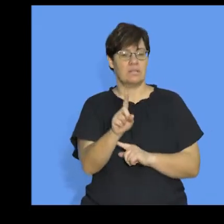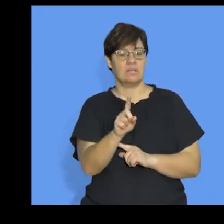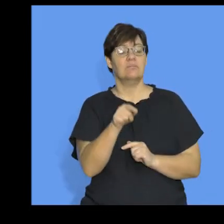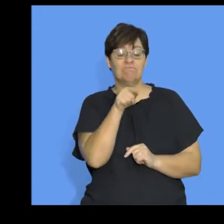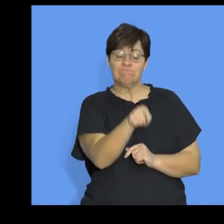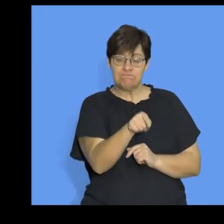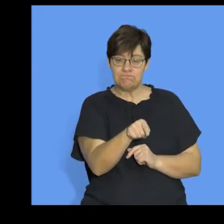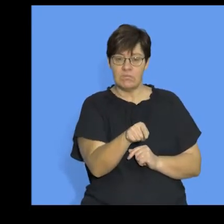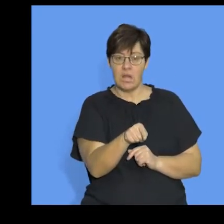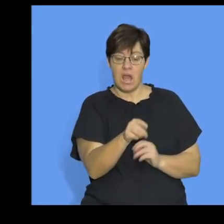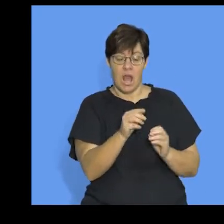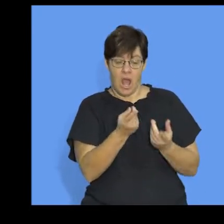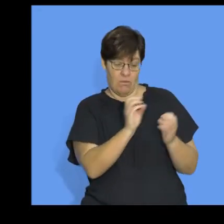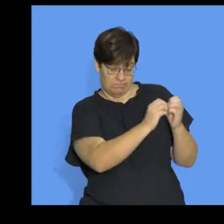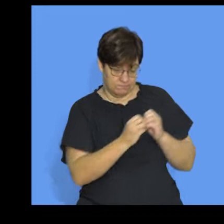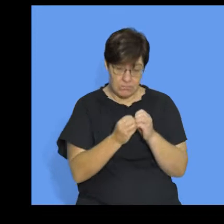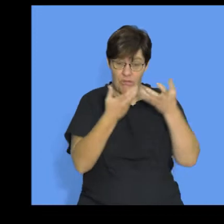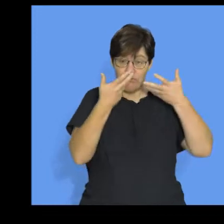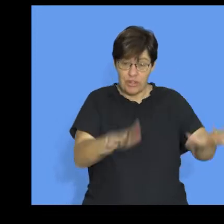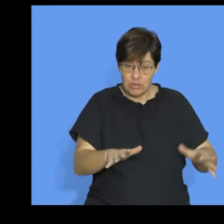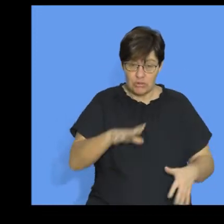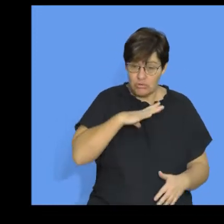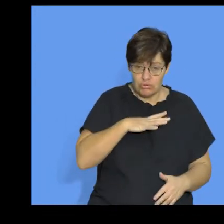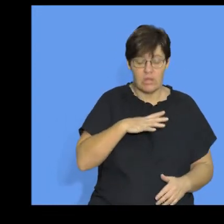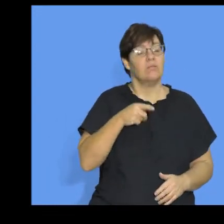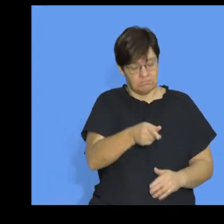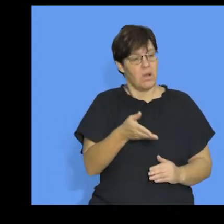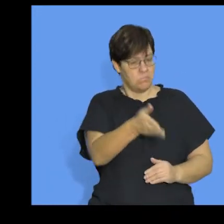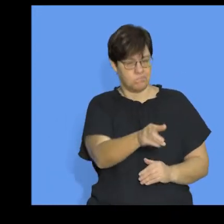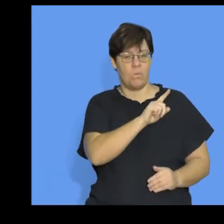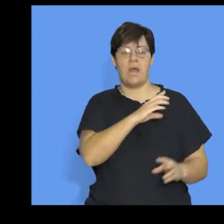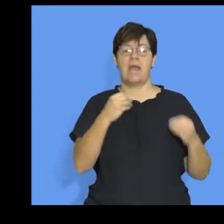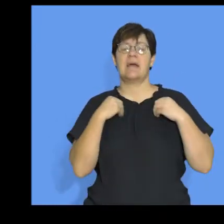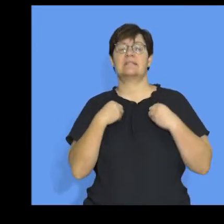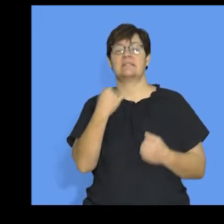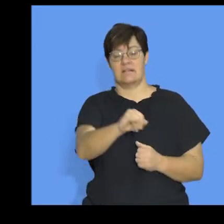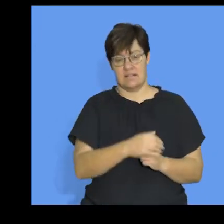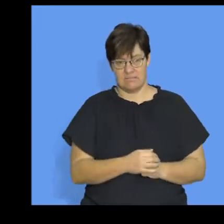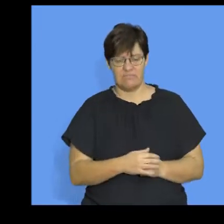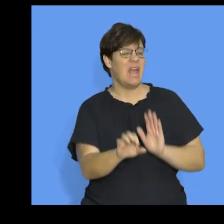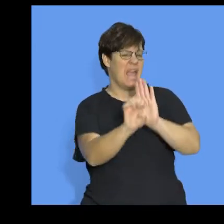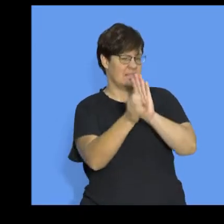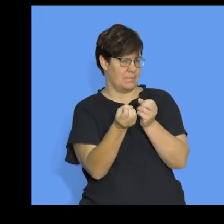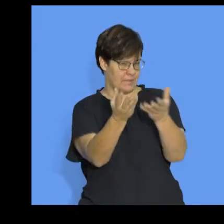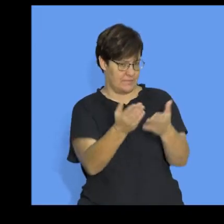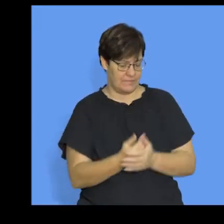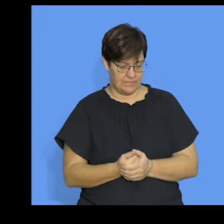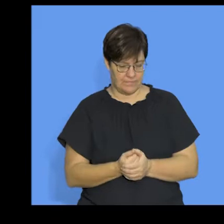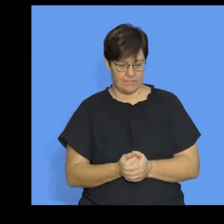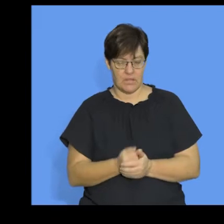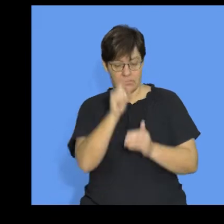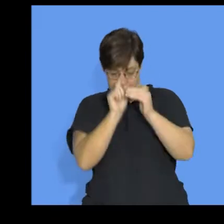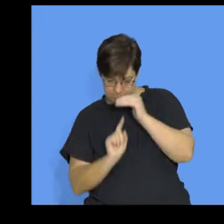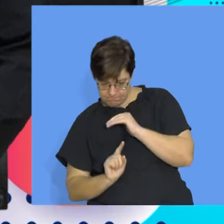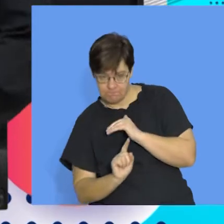goods on hand. It's also an asset account. For example, let's illustrate by means of an example. If you walk into a